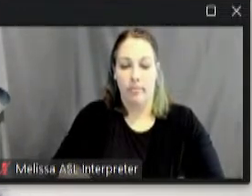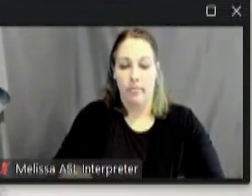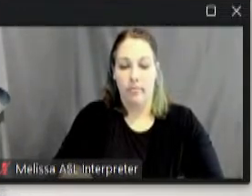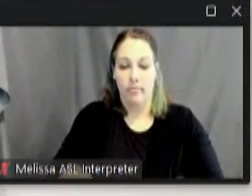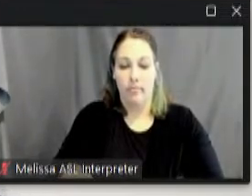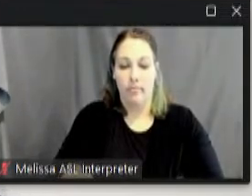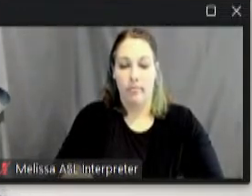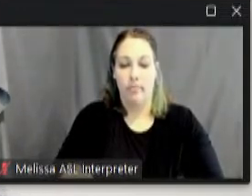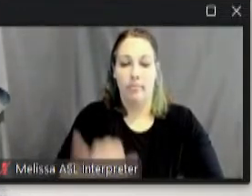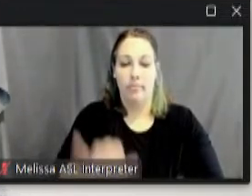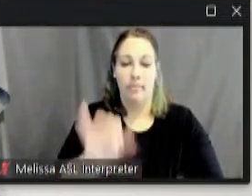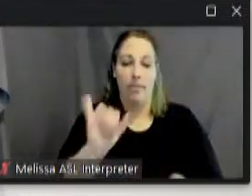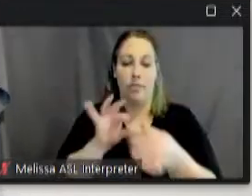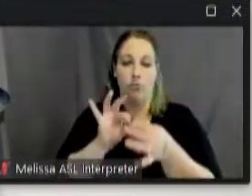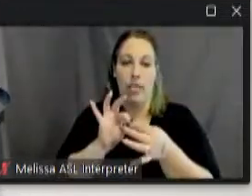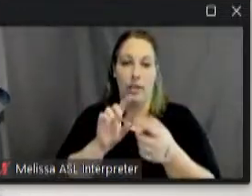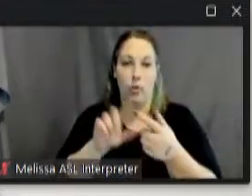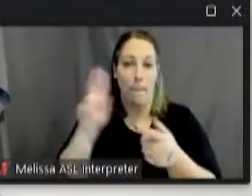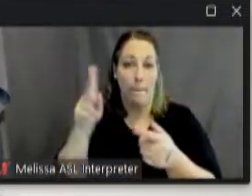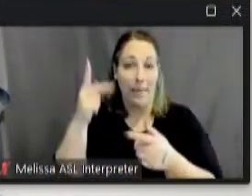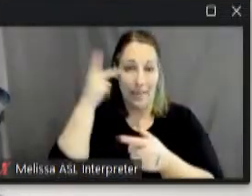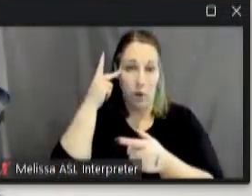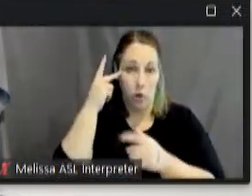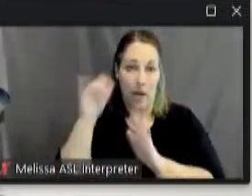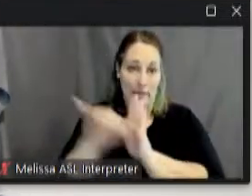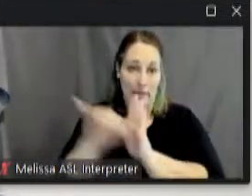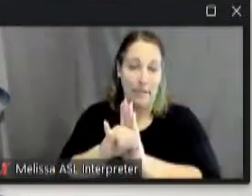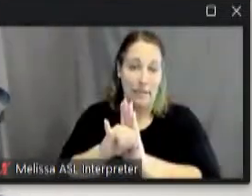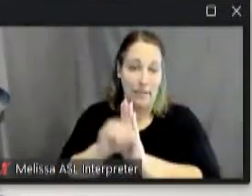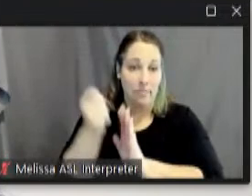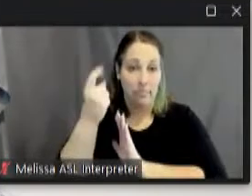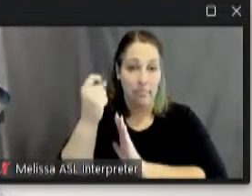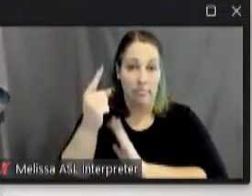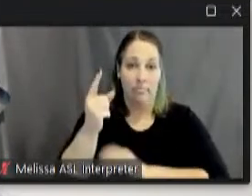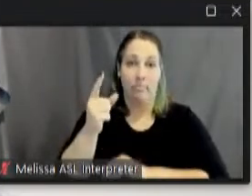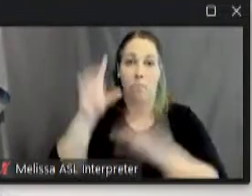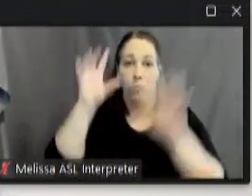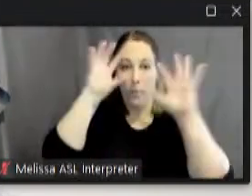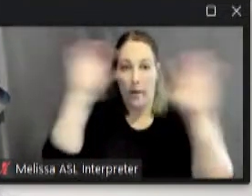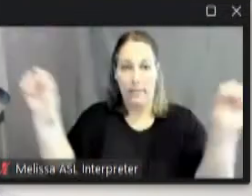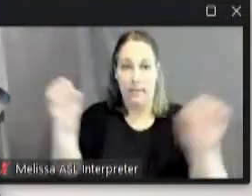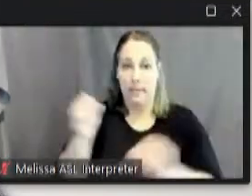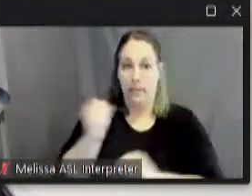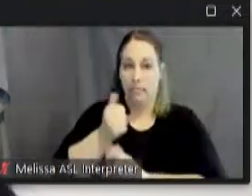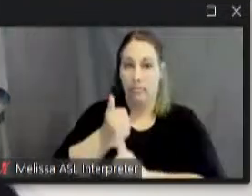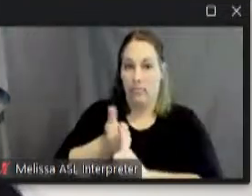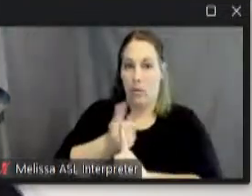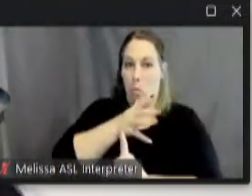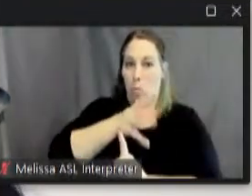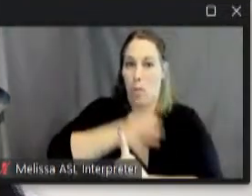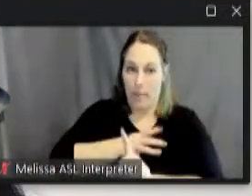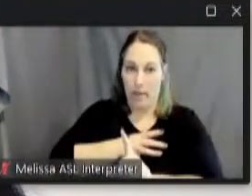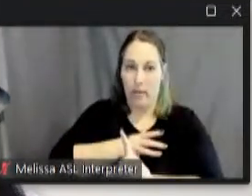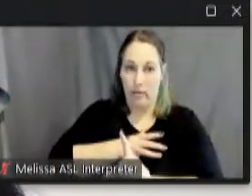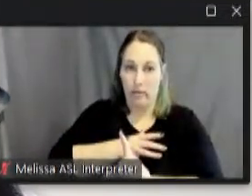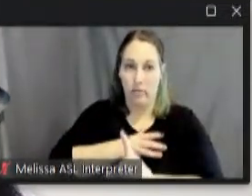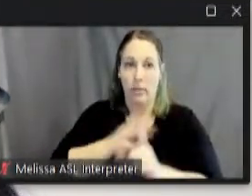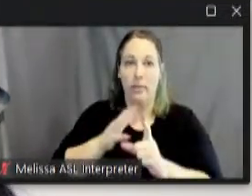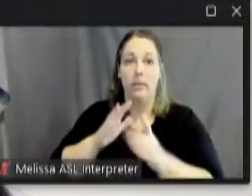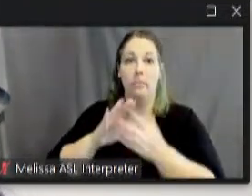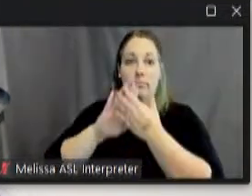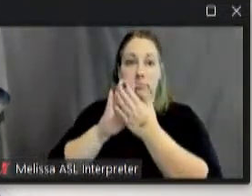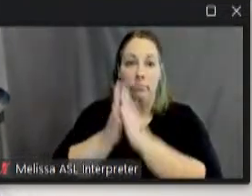president is a woman, and she began her role